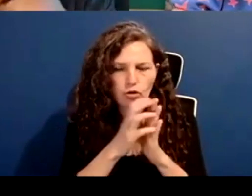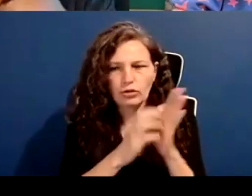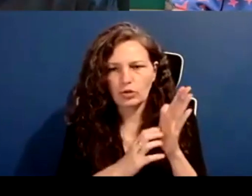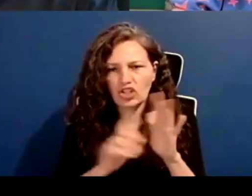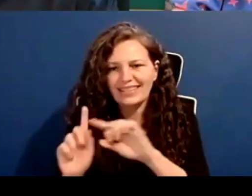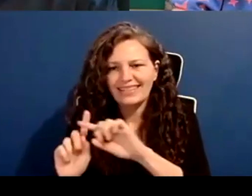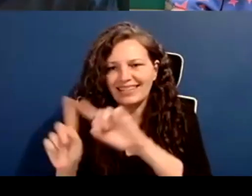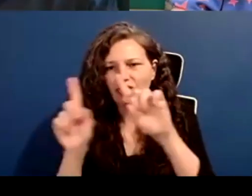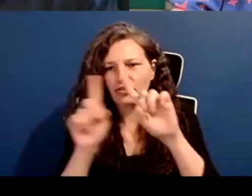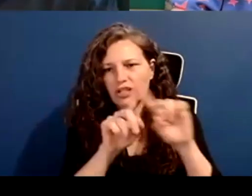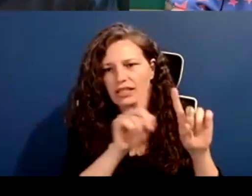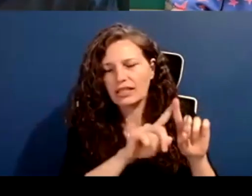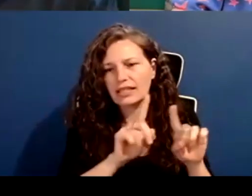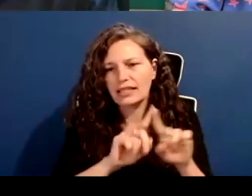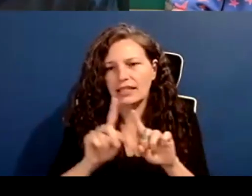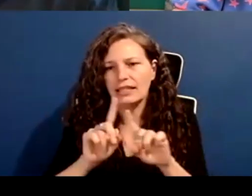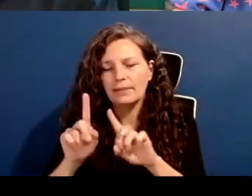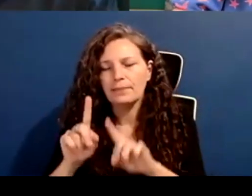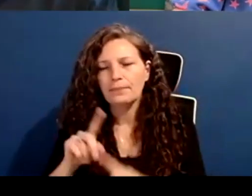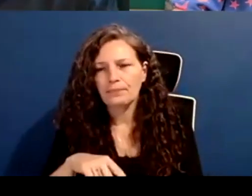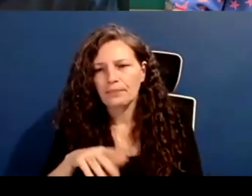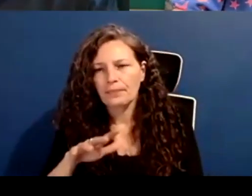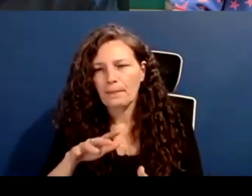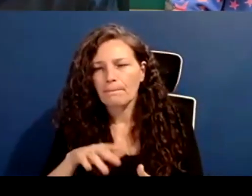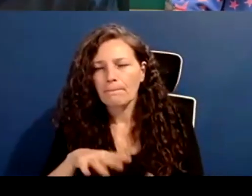about it, and I challenge in